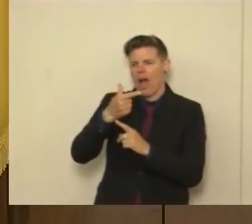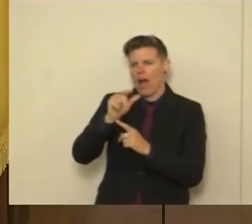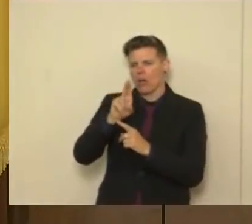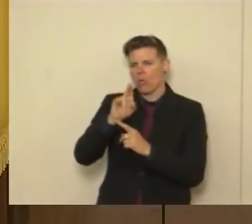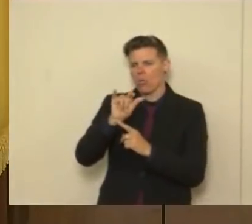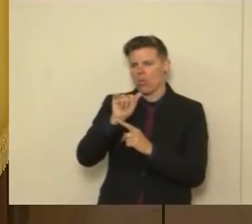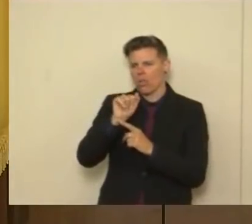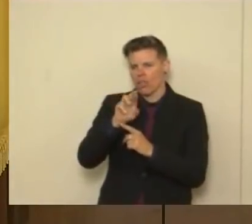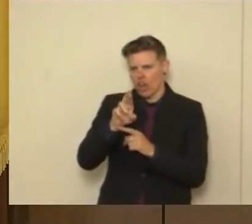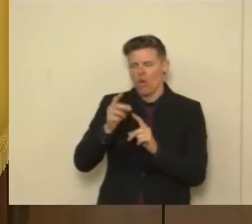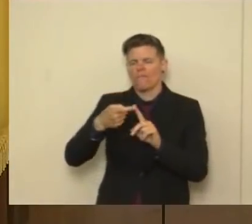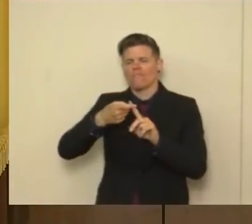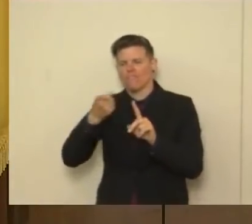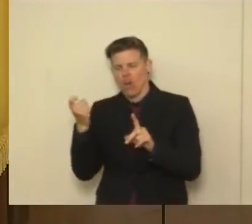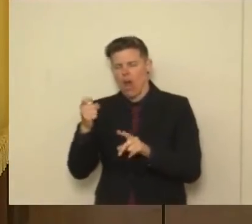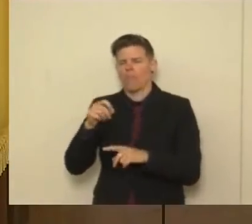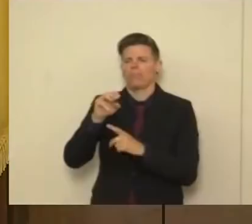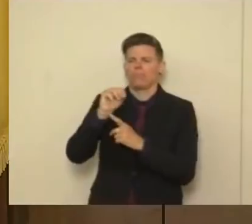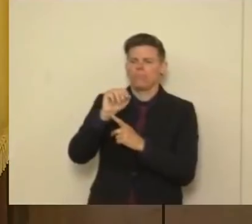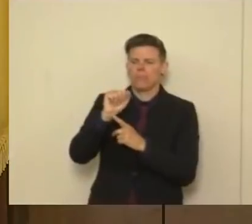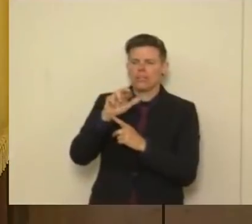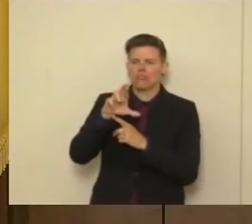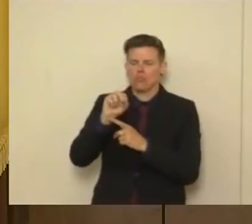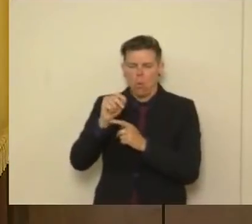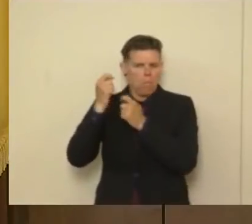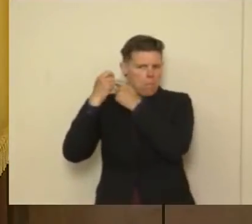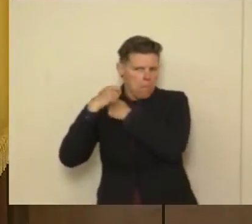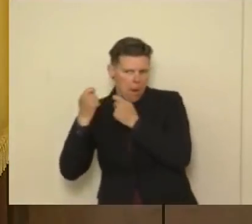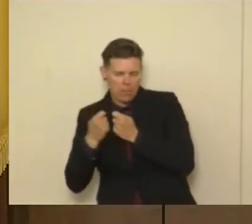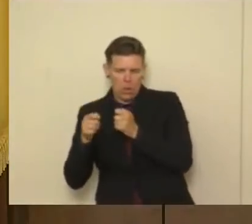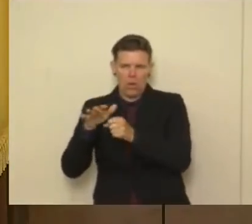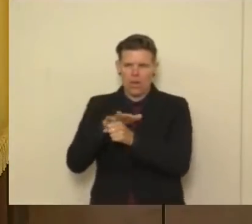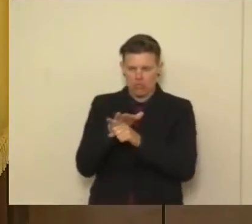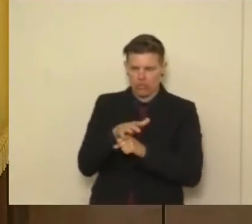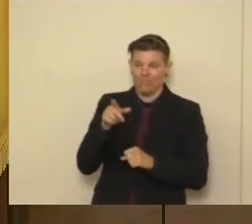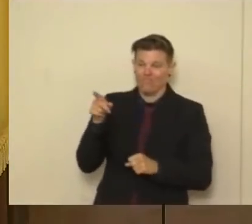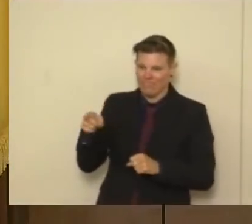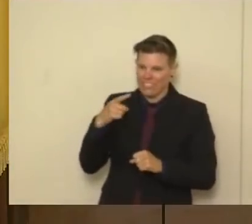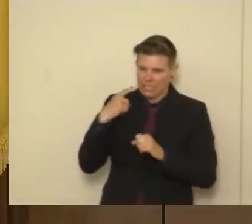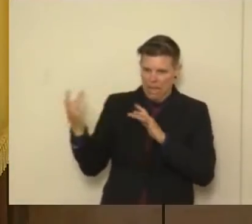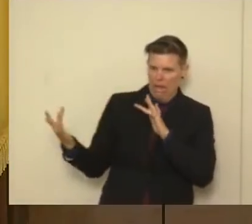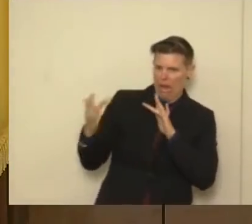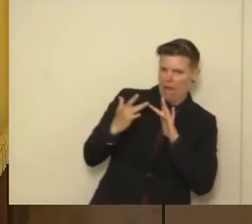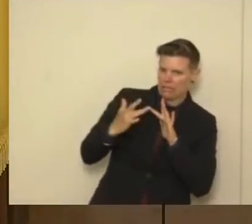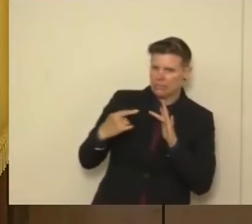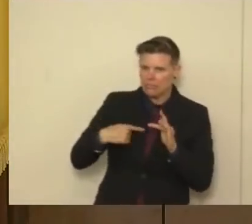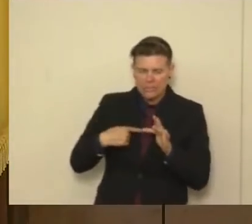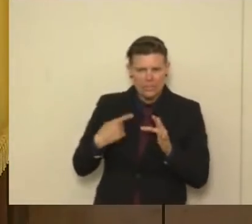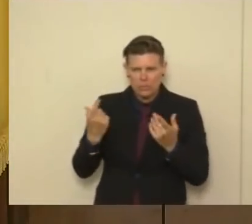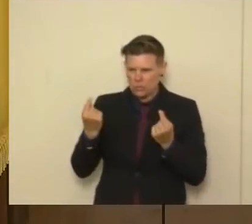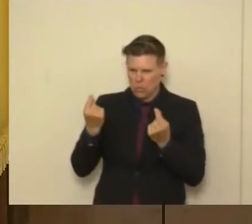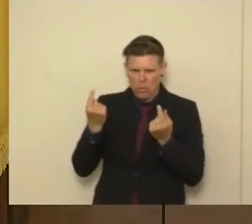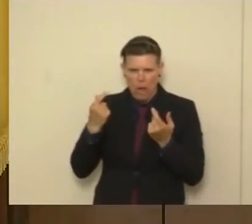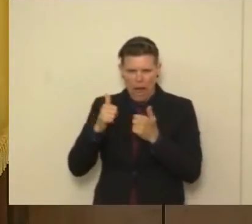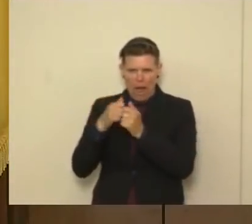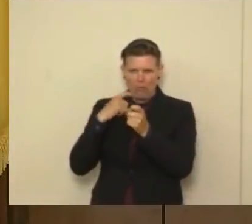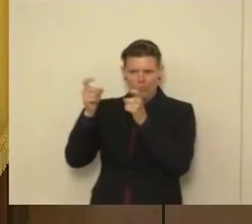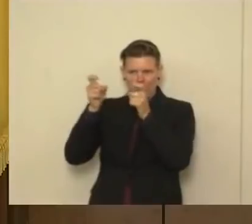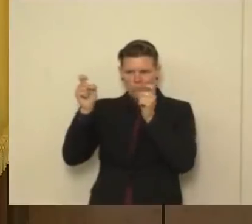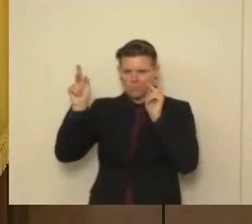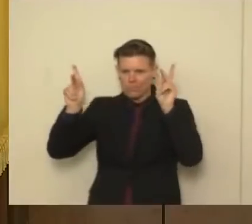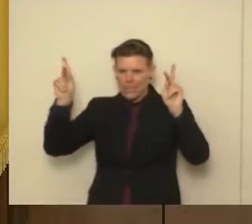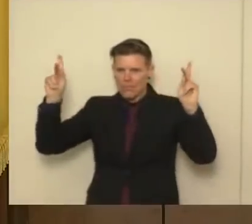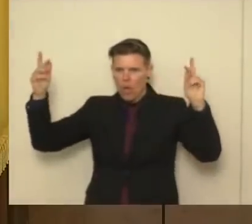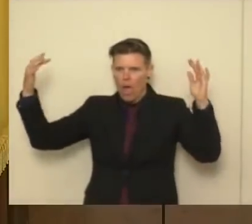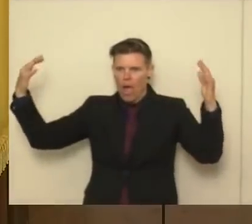made the decision, but right before the press conference reached out to me and said, what can we do about out-of-state tourists? Because I'm getting really